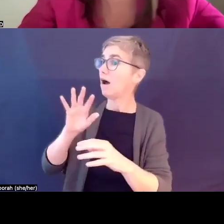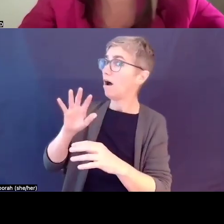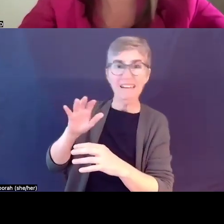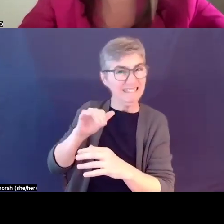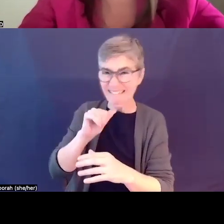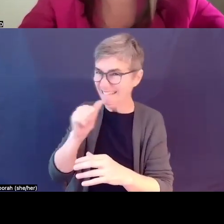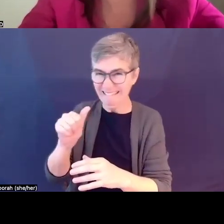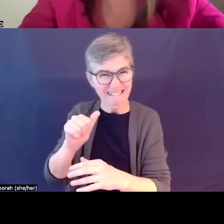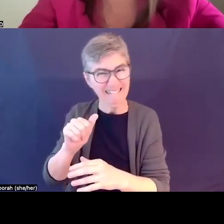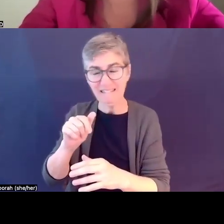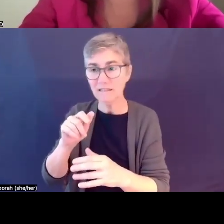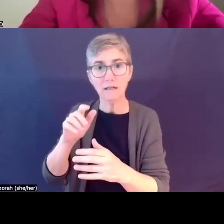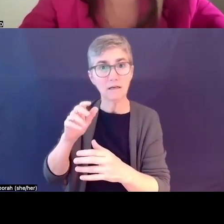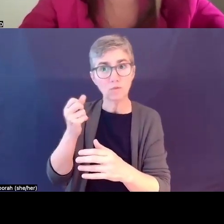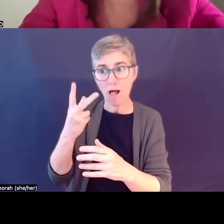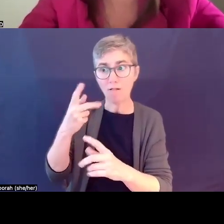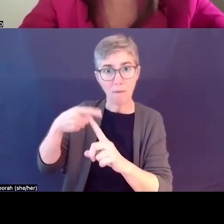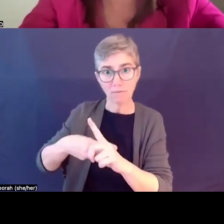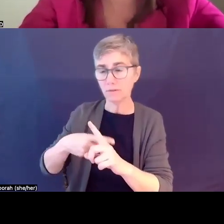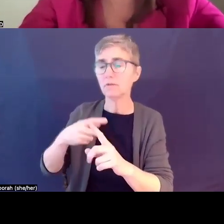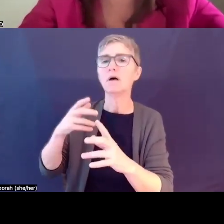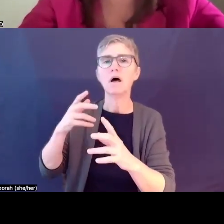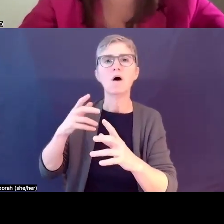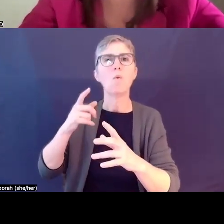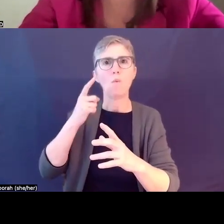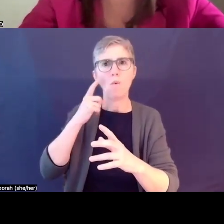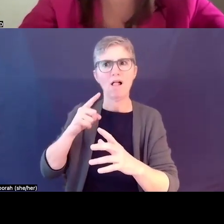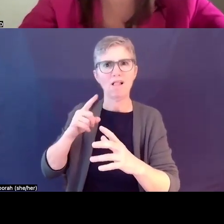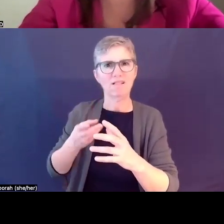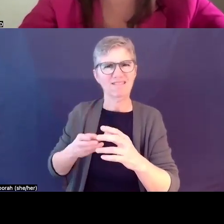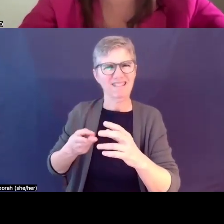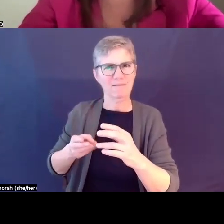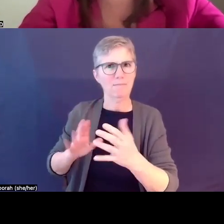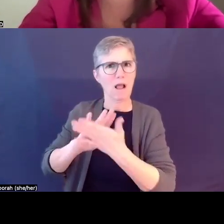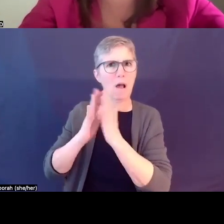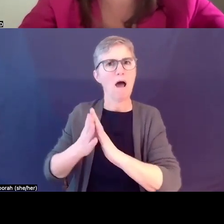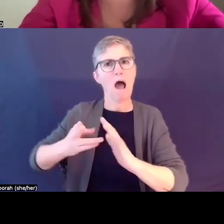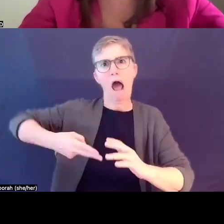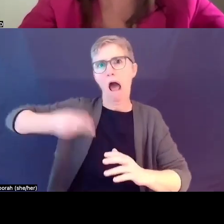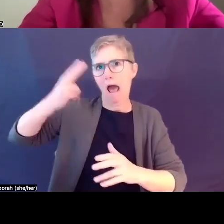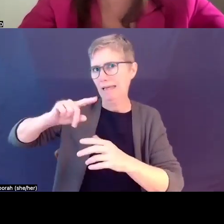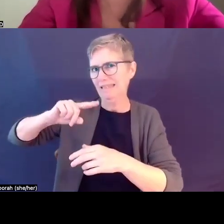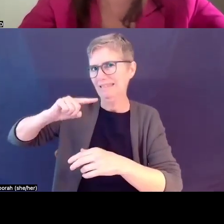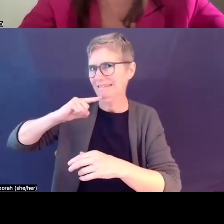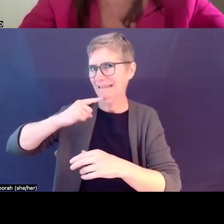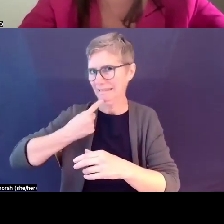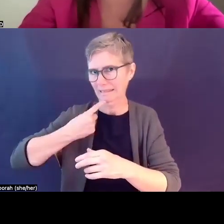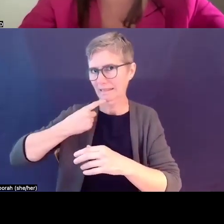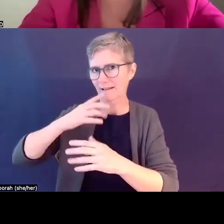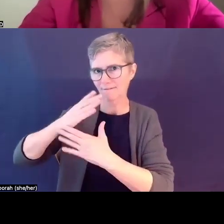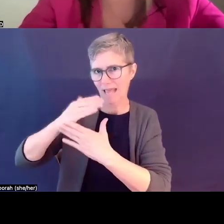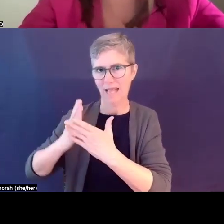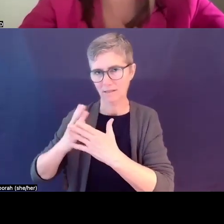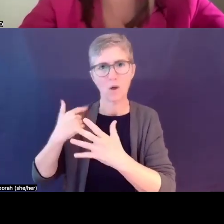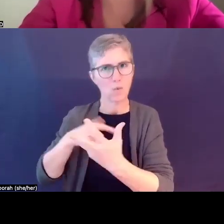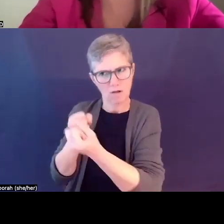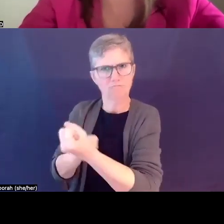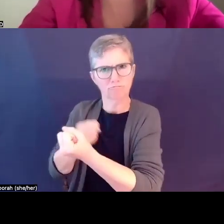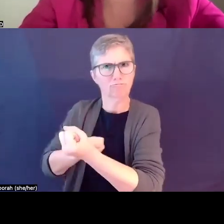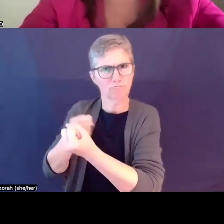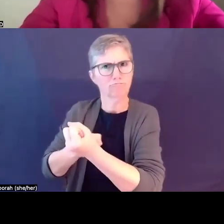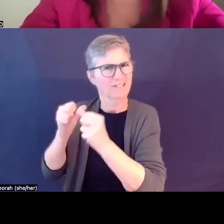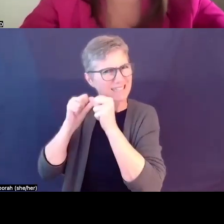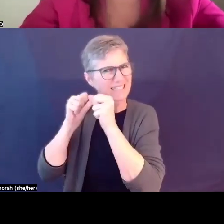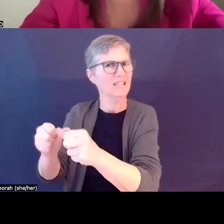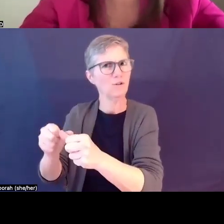high-intensity support phase and continue to work with us for another 12-month period or phase 2. And we turn a new step on every 12 months over